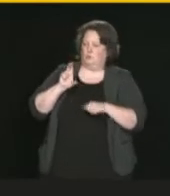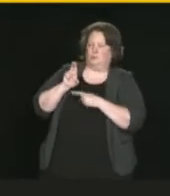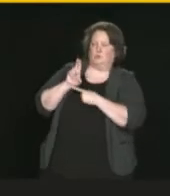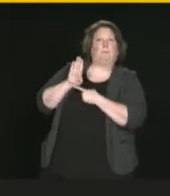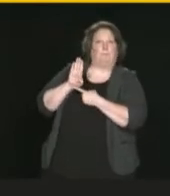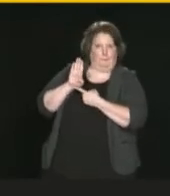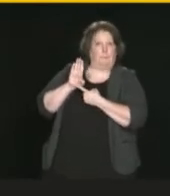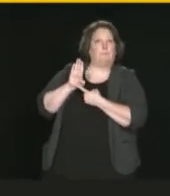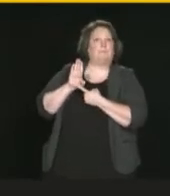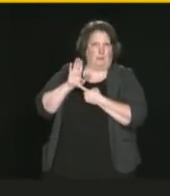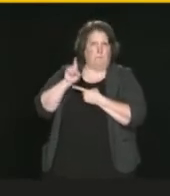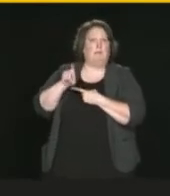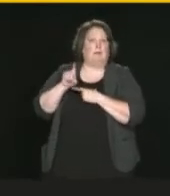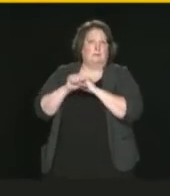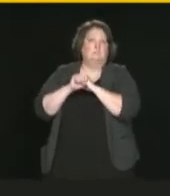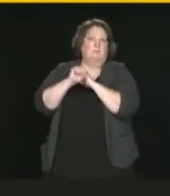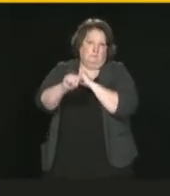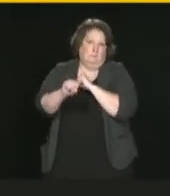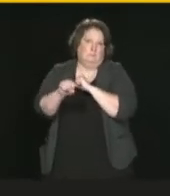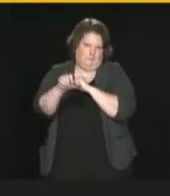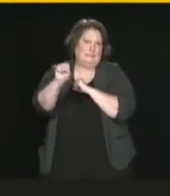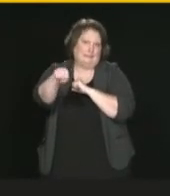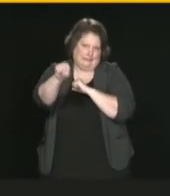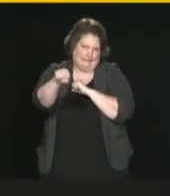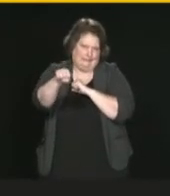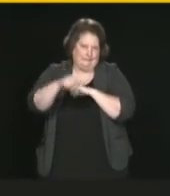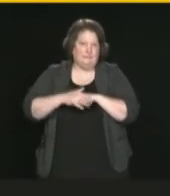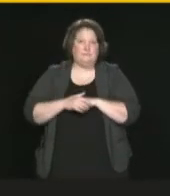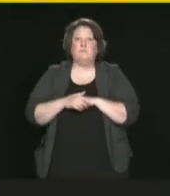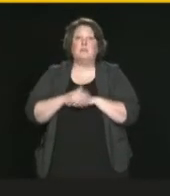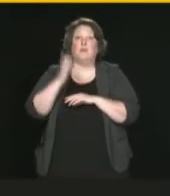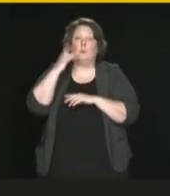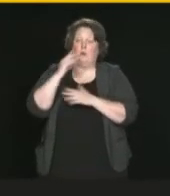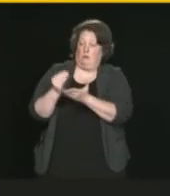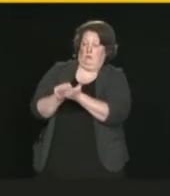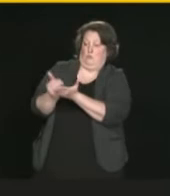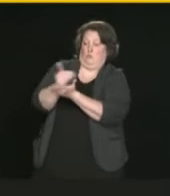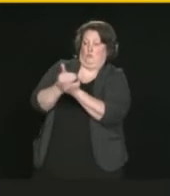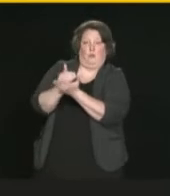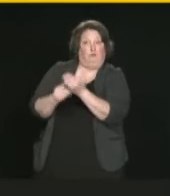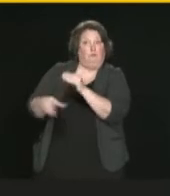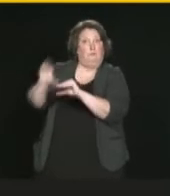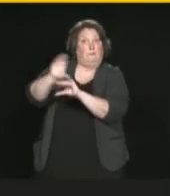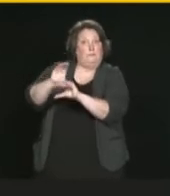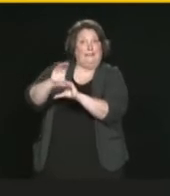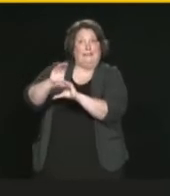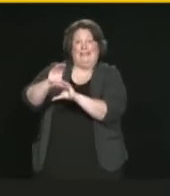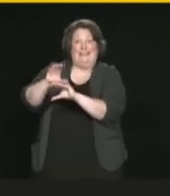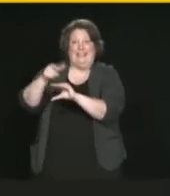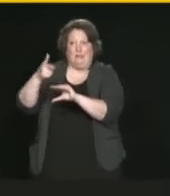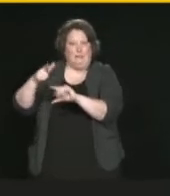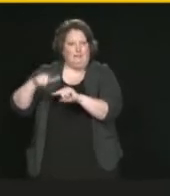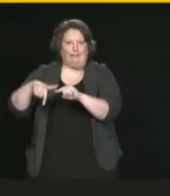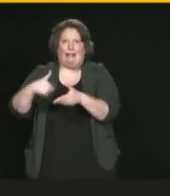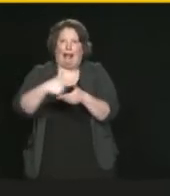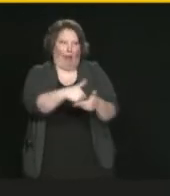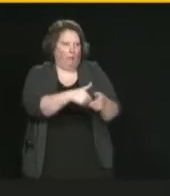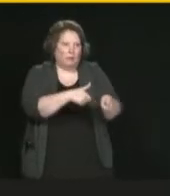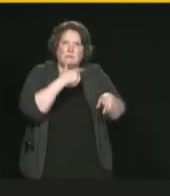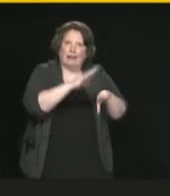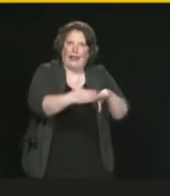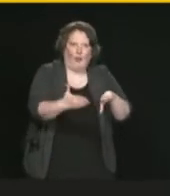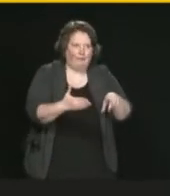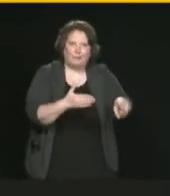yet. The wage subsidy will not be there to help every single person who lost a job. So we are currently looking